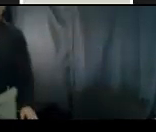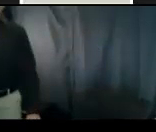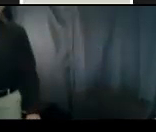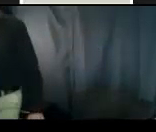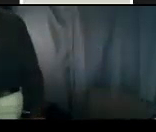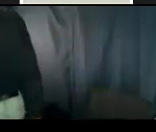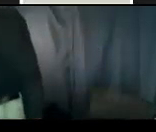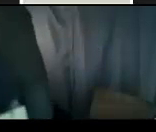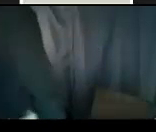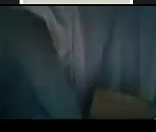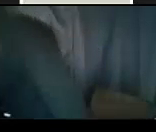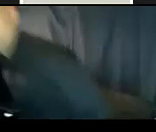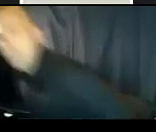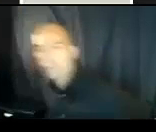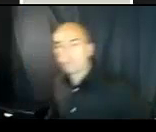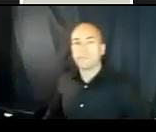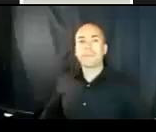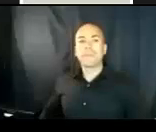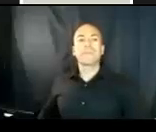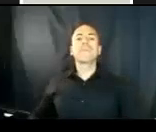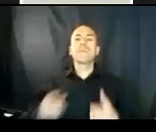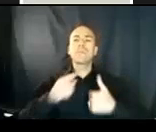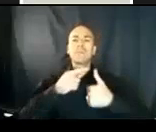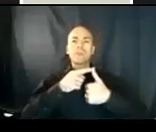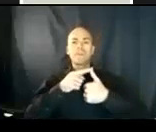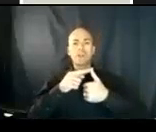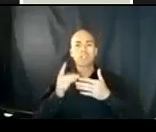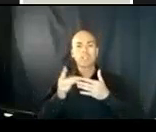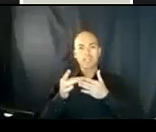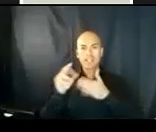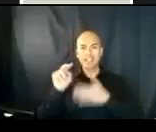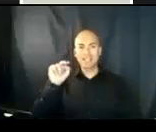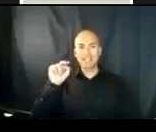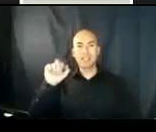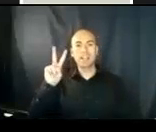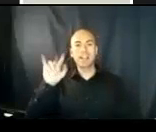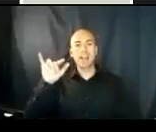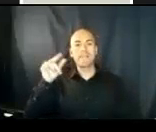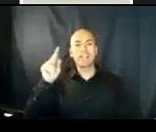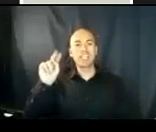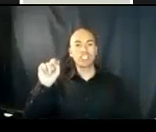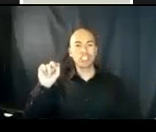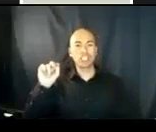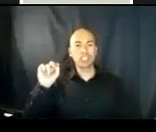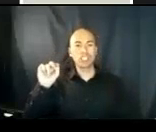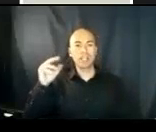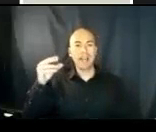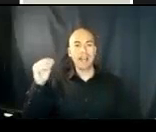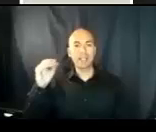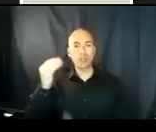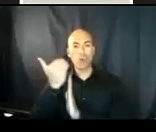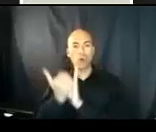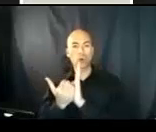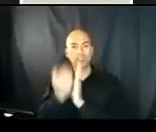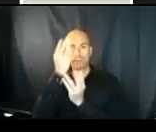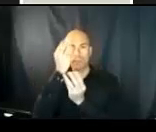talk about navigation and course information. And when you think about these, I want you to think about when you first